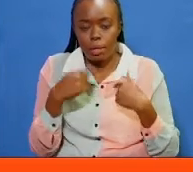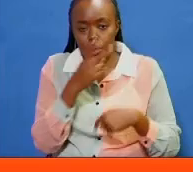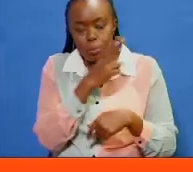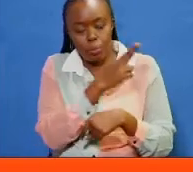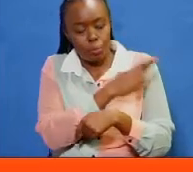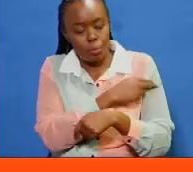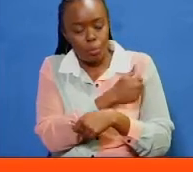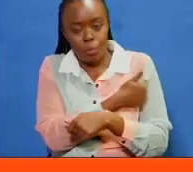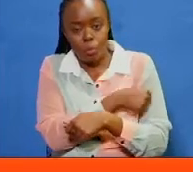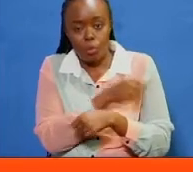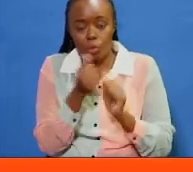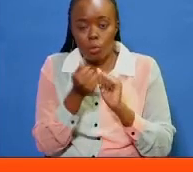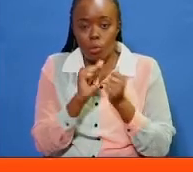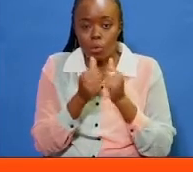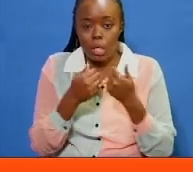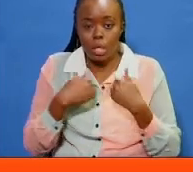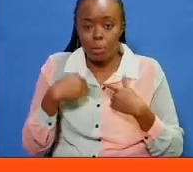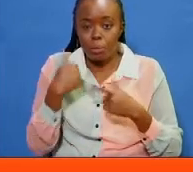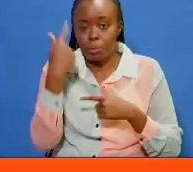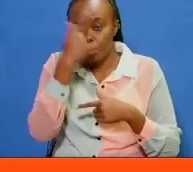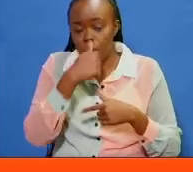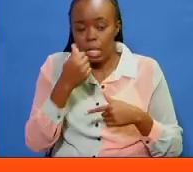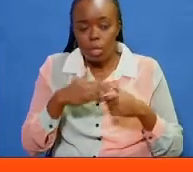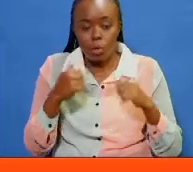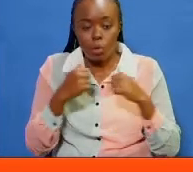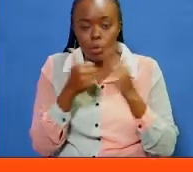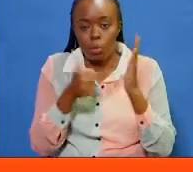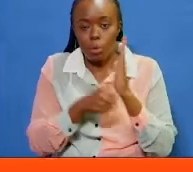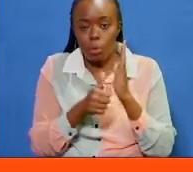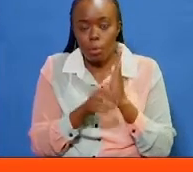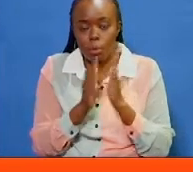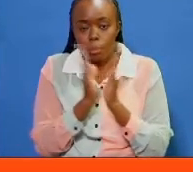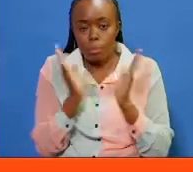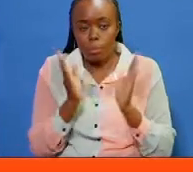vaccinated, failure to which they will face dire consequences.